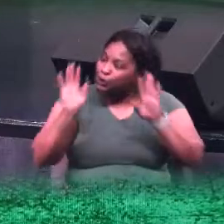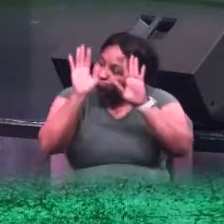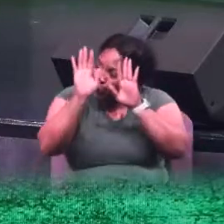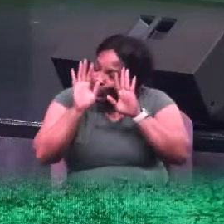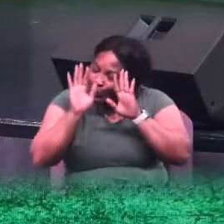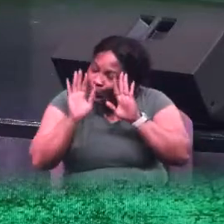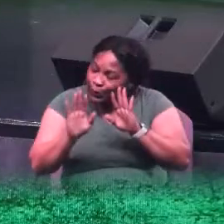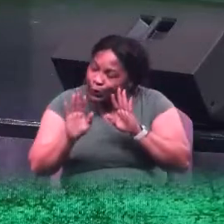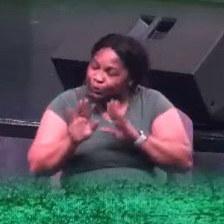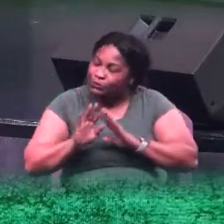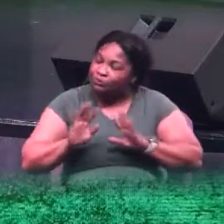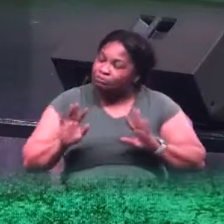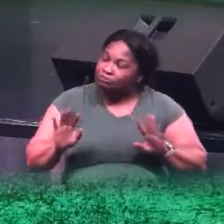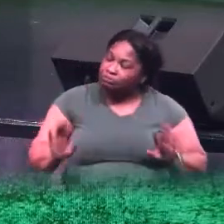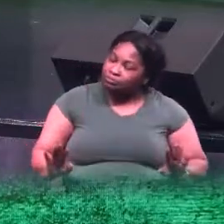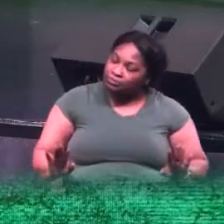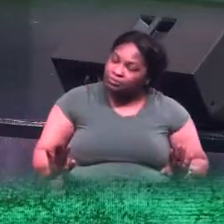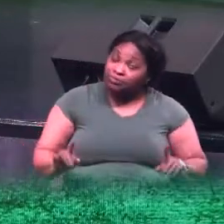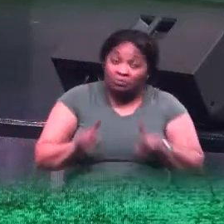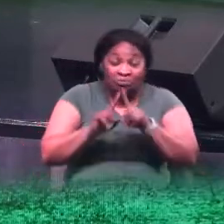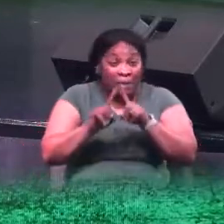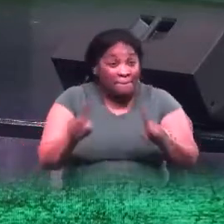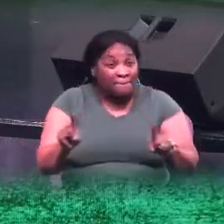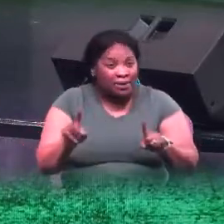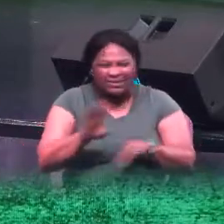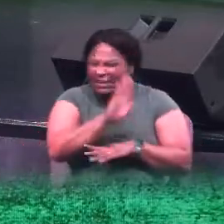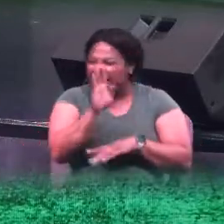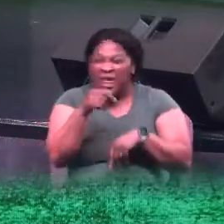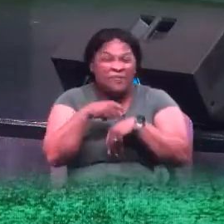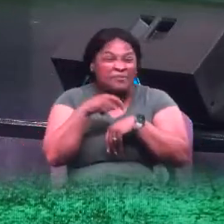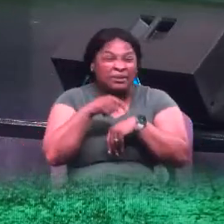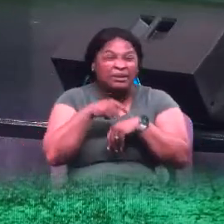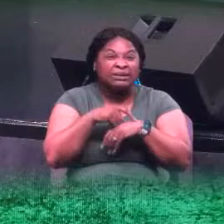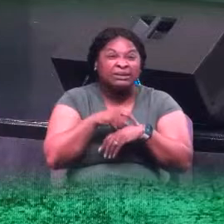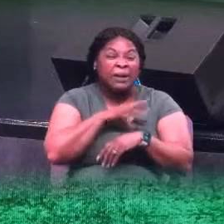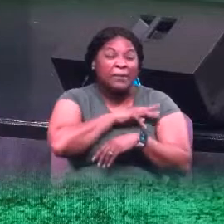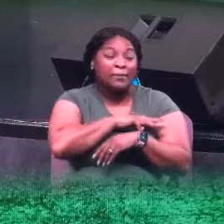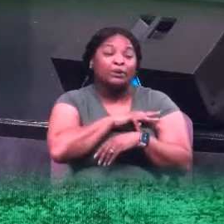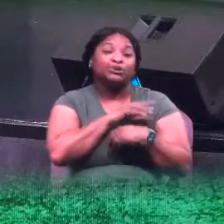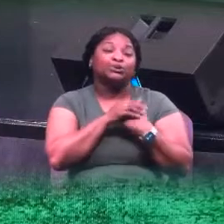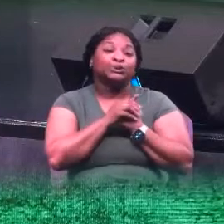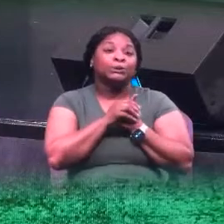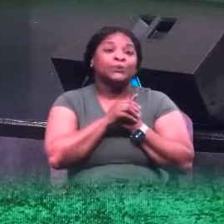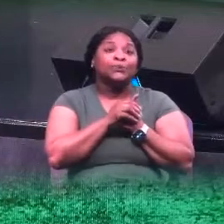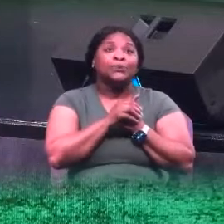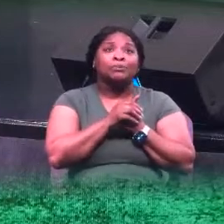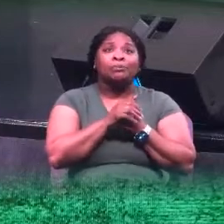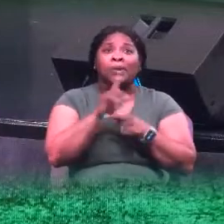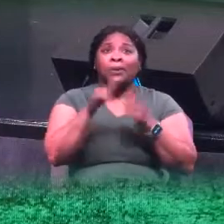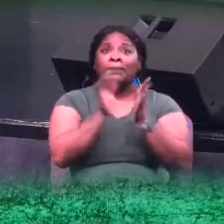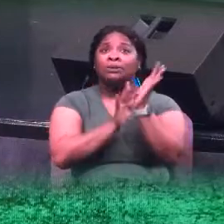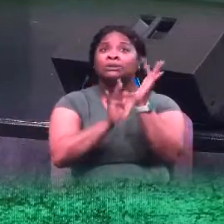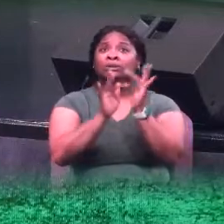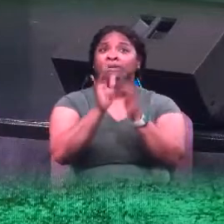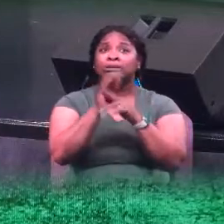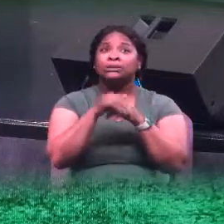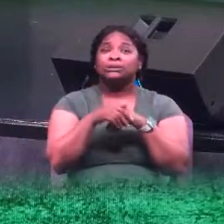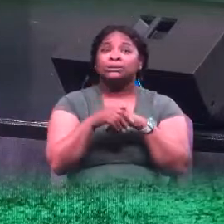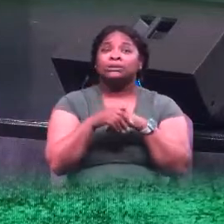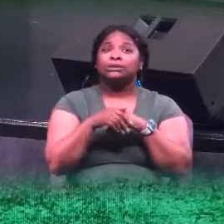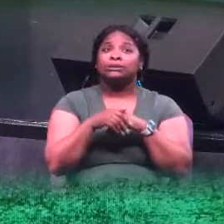wonderful to have a contemplative life, but there is never a time in ministry where Jesus